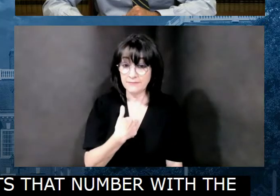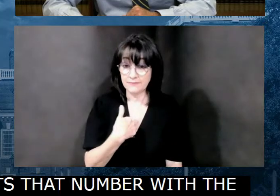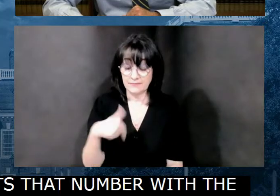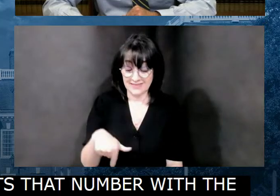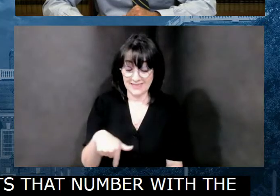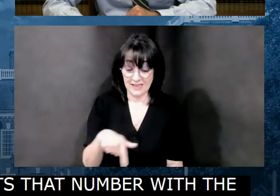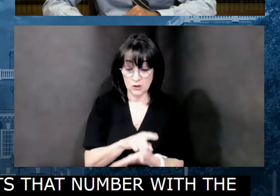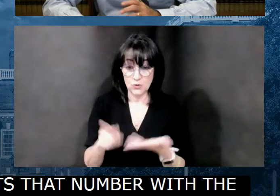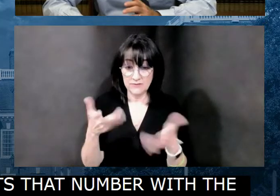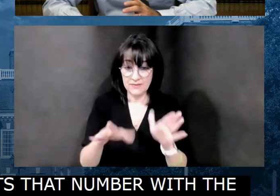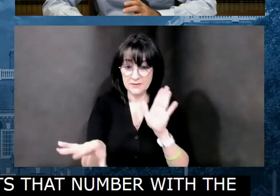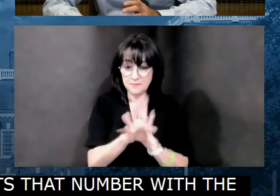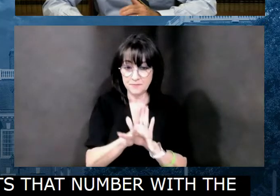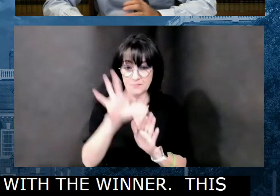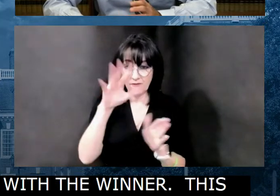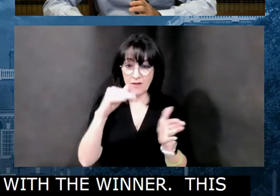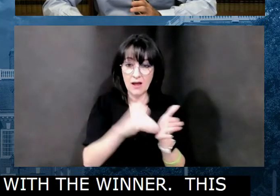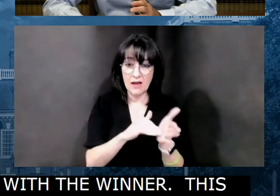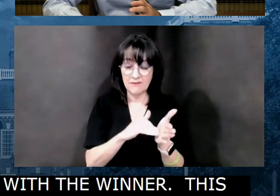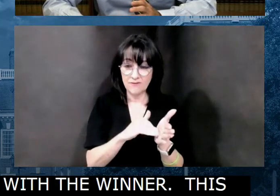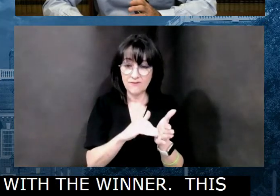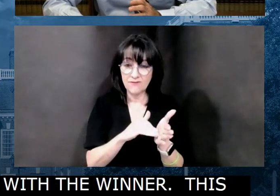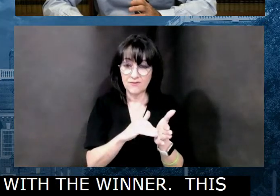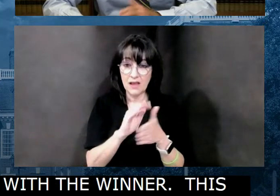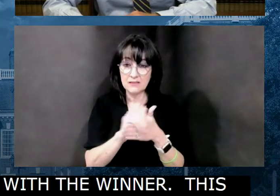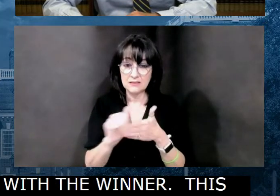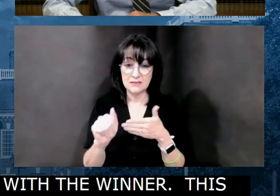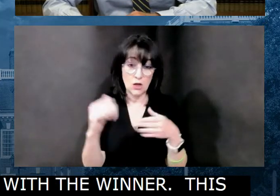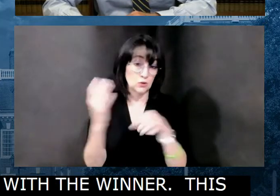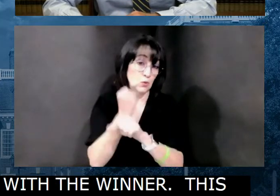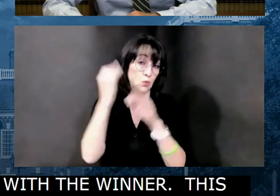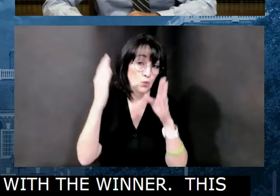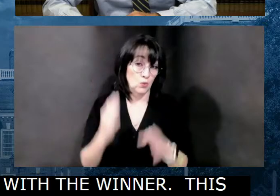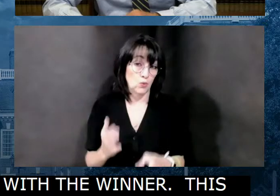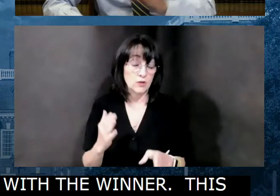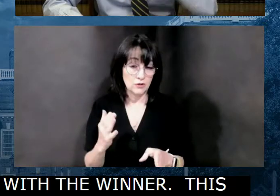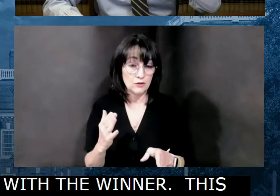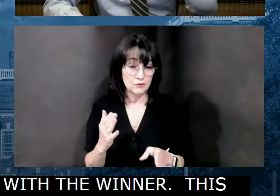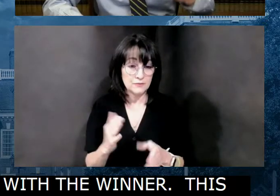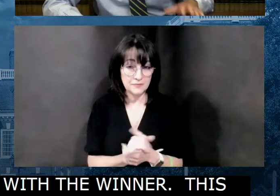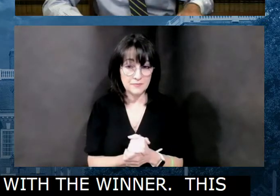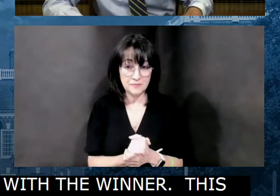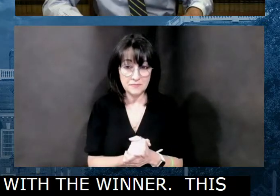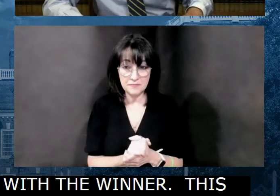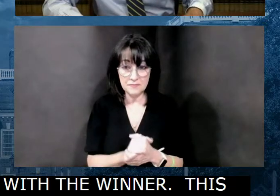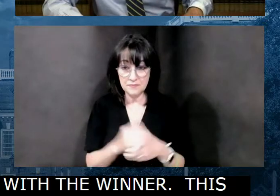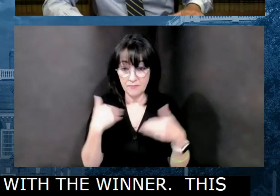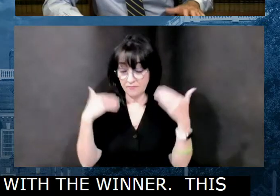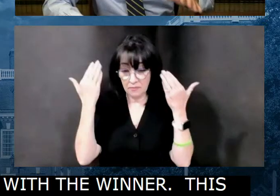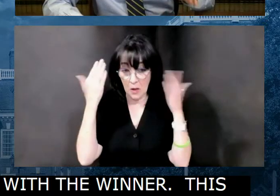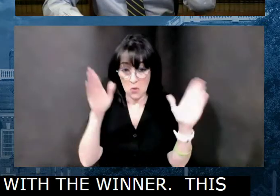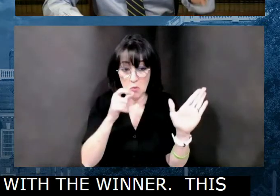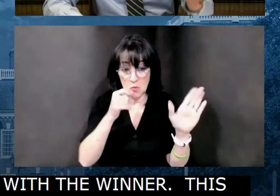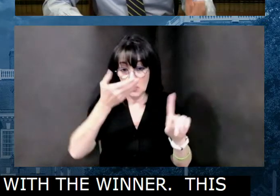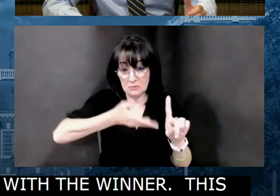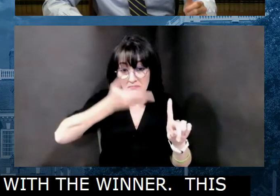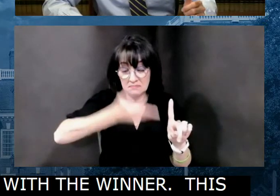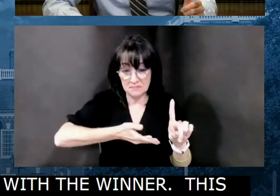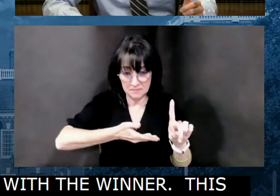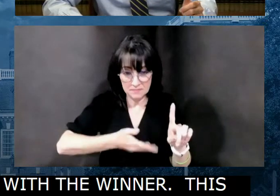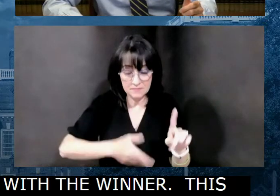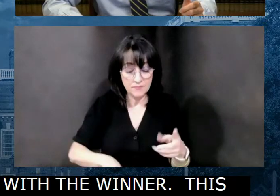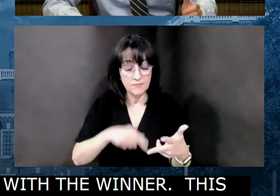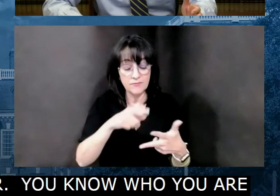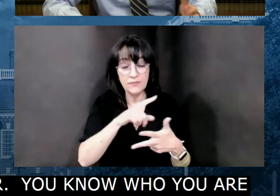winner. You know who you are, or you will know who you are soon when DPH reach out to you. I have no idea who you are. 2 Delaware